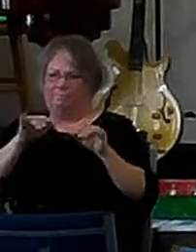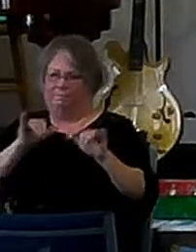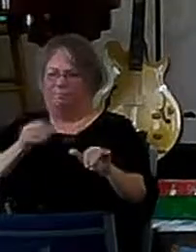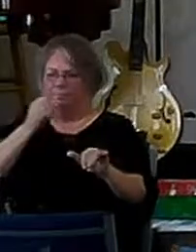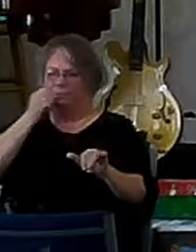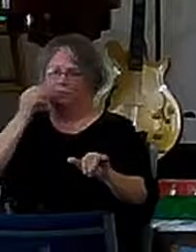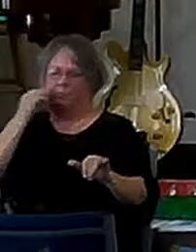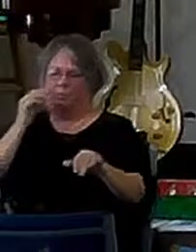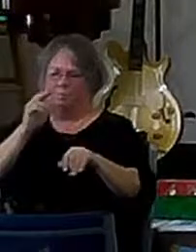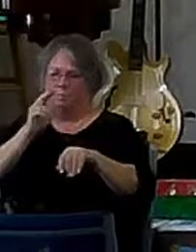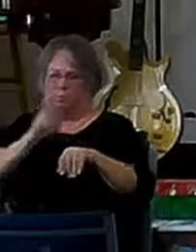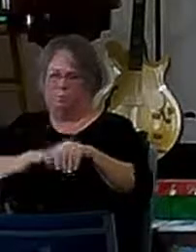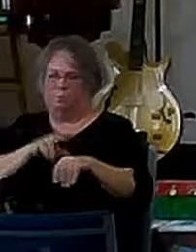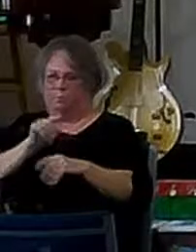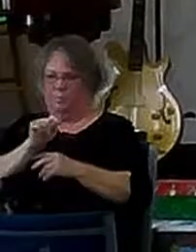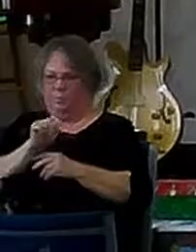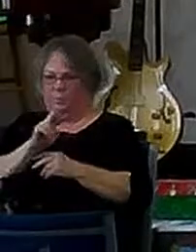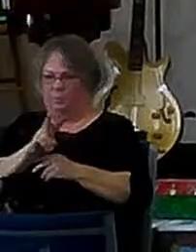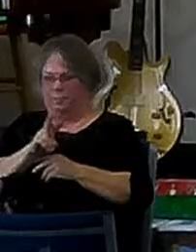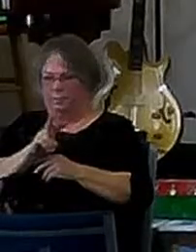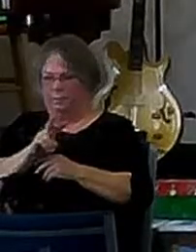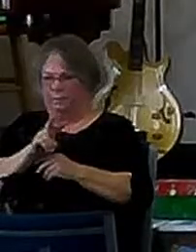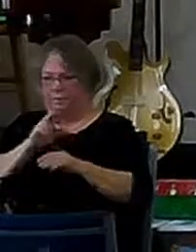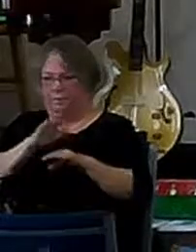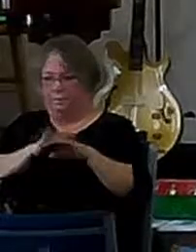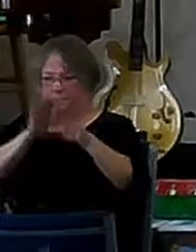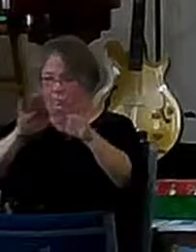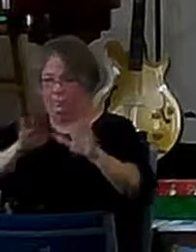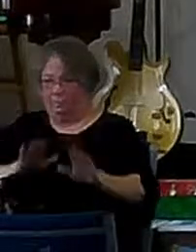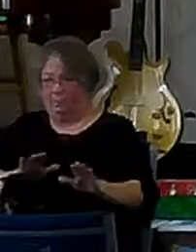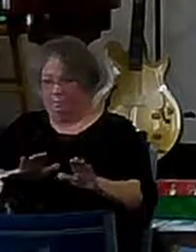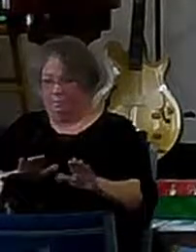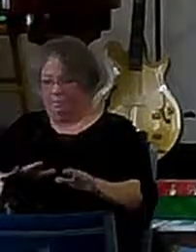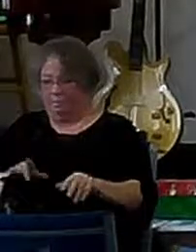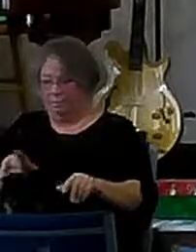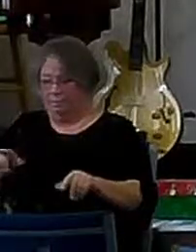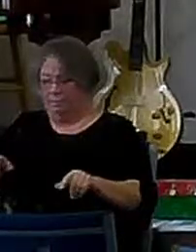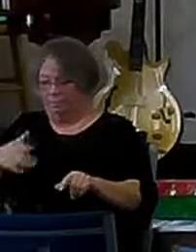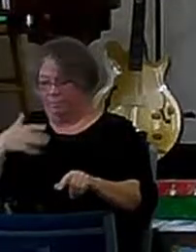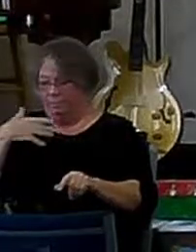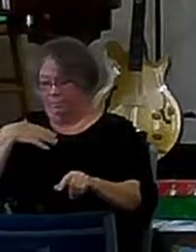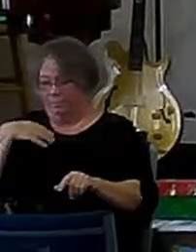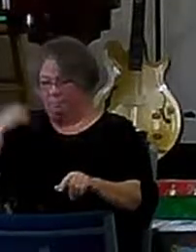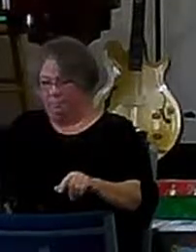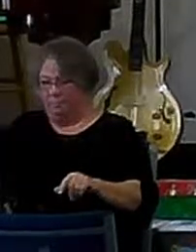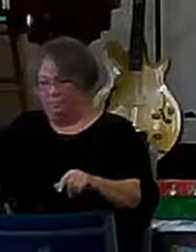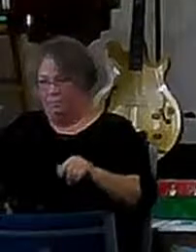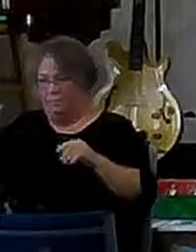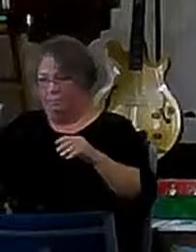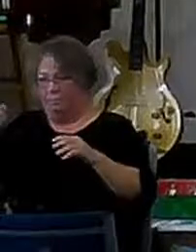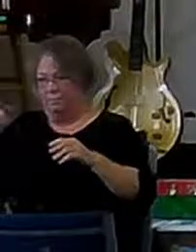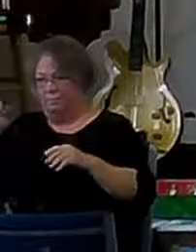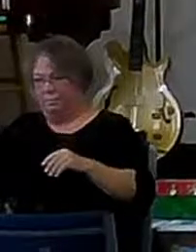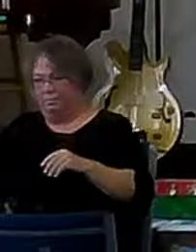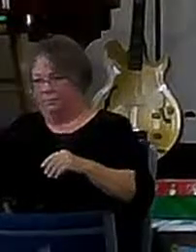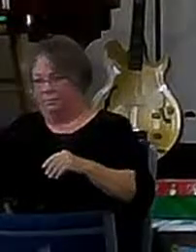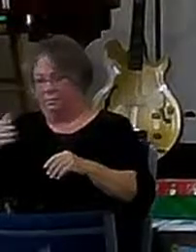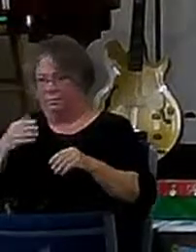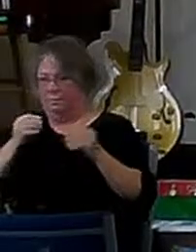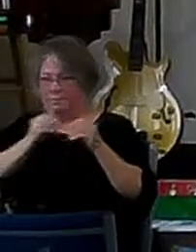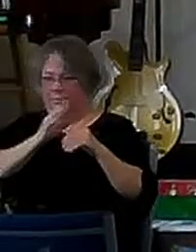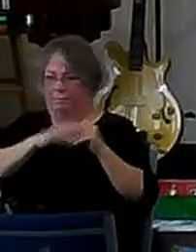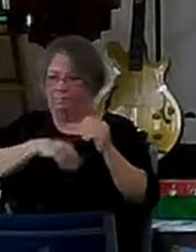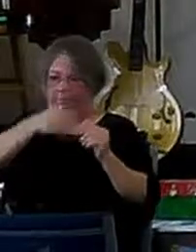And so I'm just showing my preference. No, the Jews were more than that. They were openly hostile